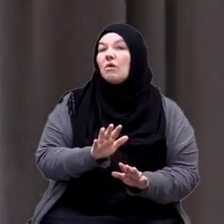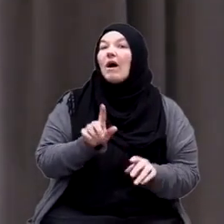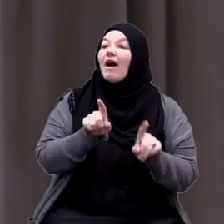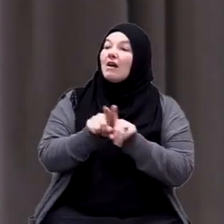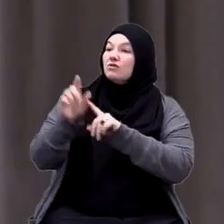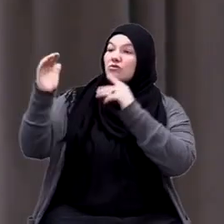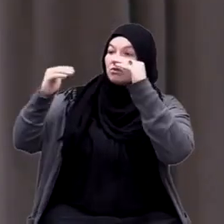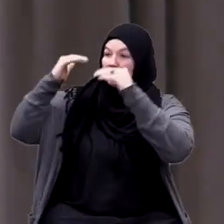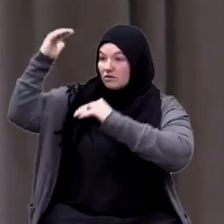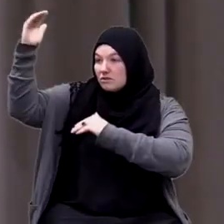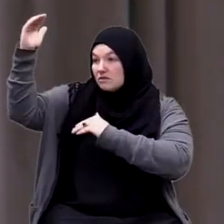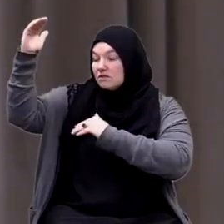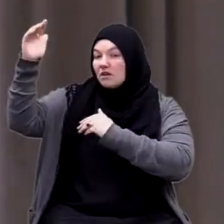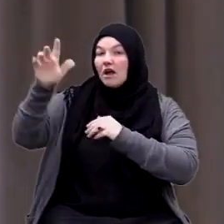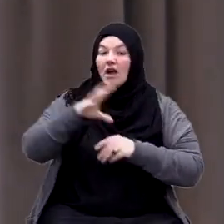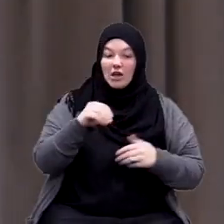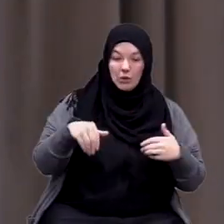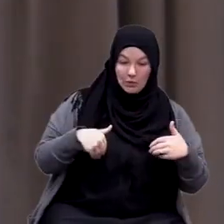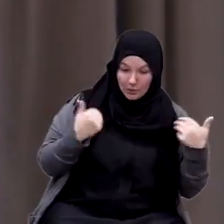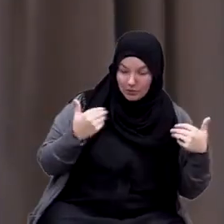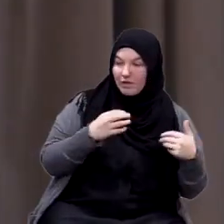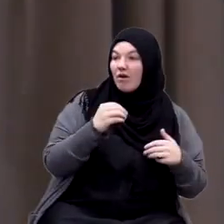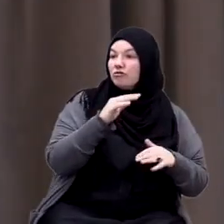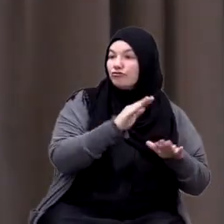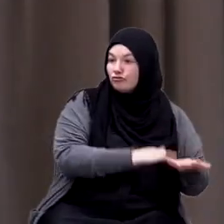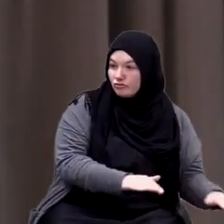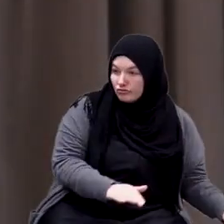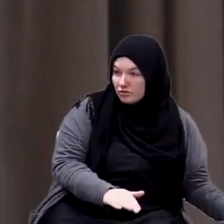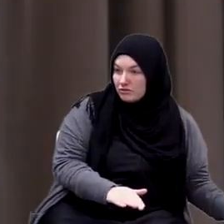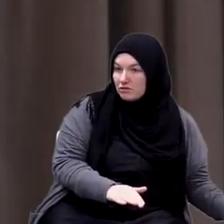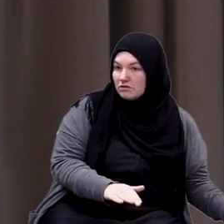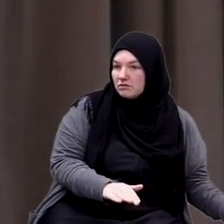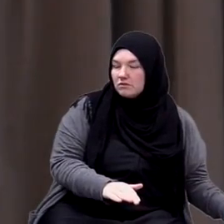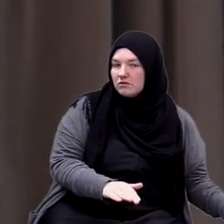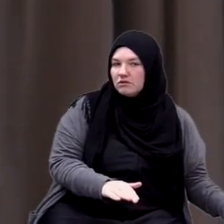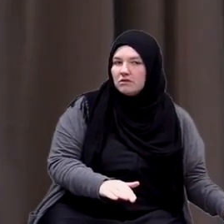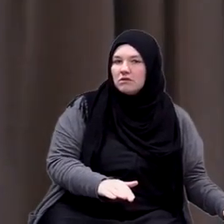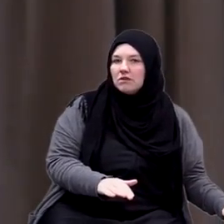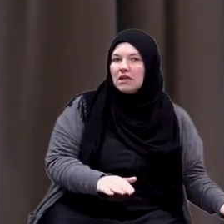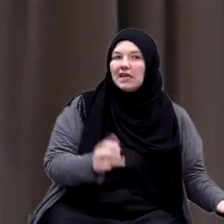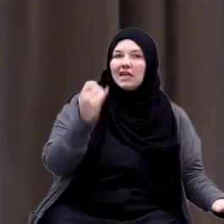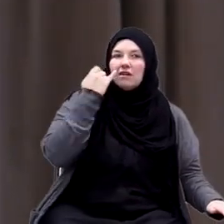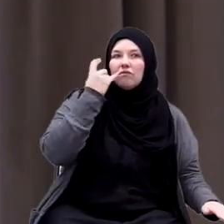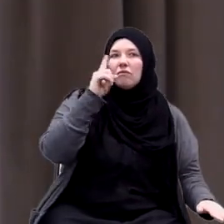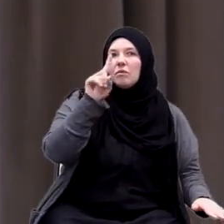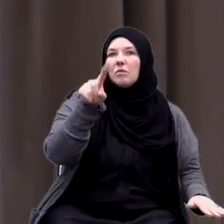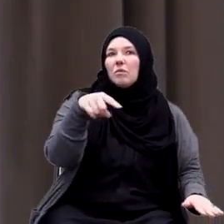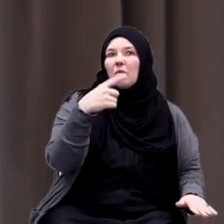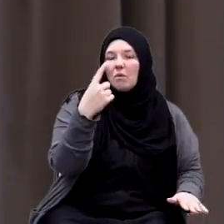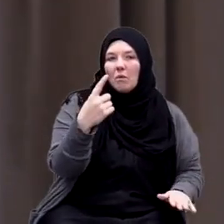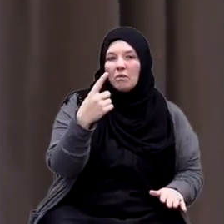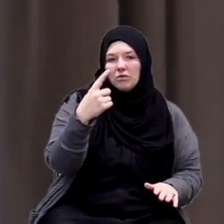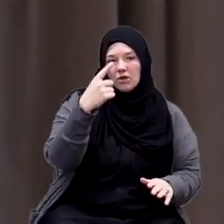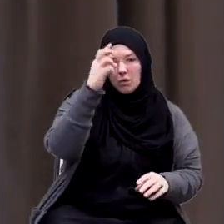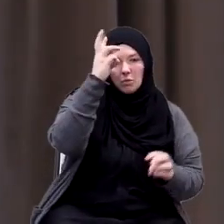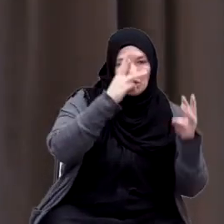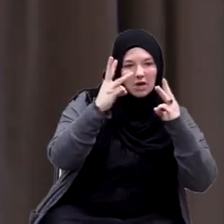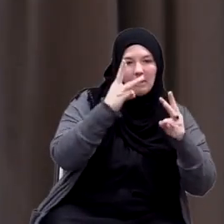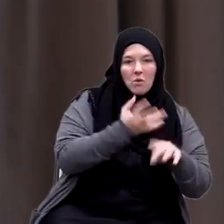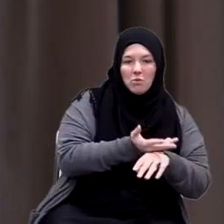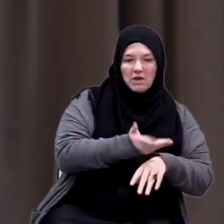adults and as youth and as children is very destructive to the future of our